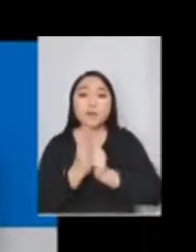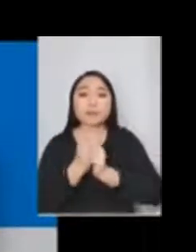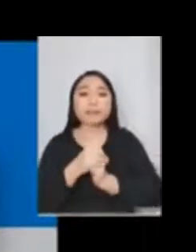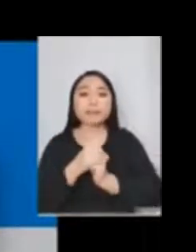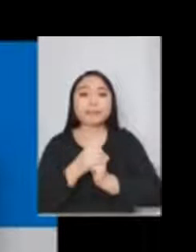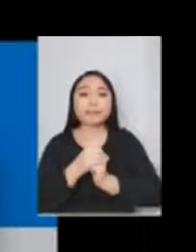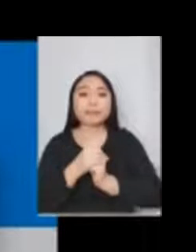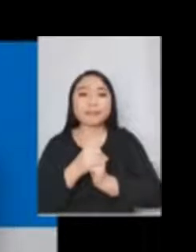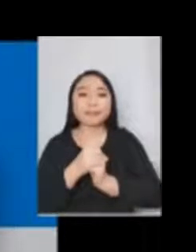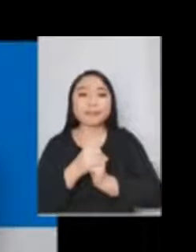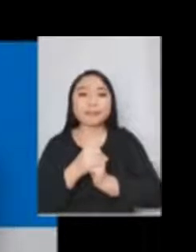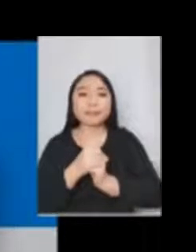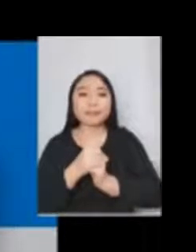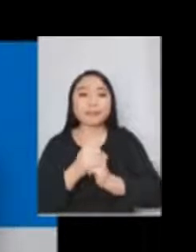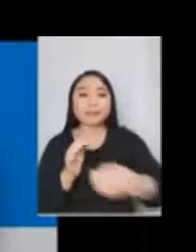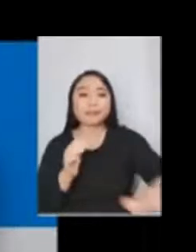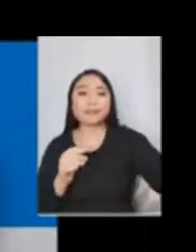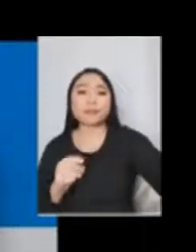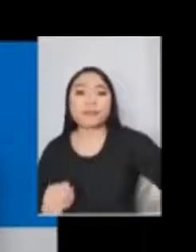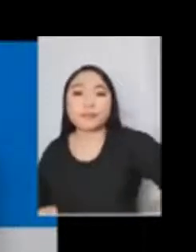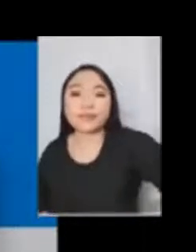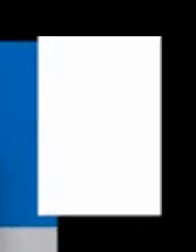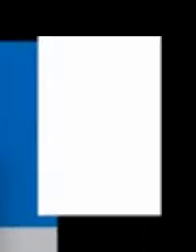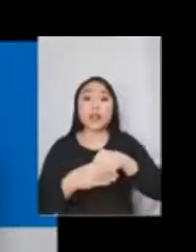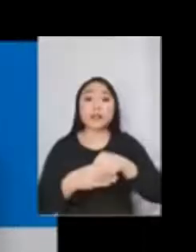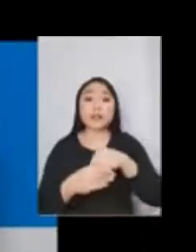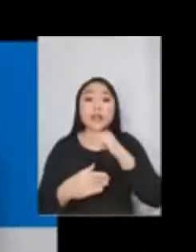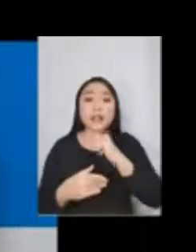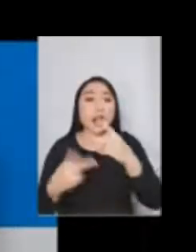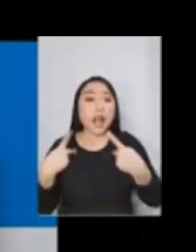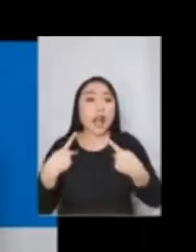We have DOST-TV documentaries,